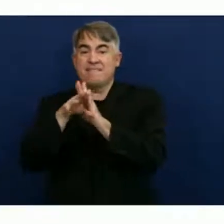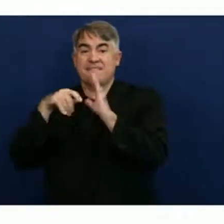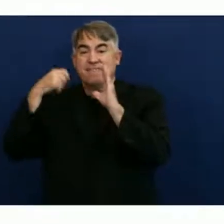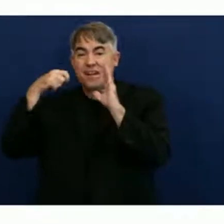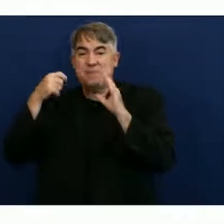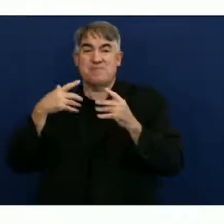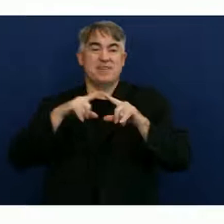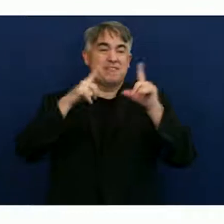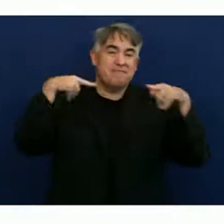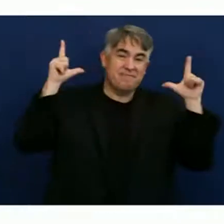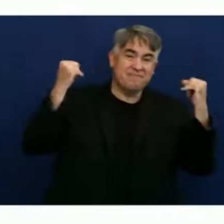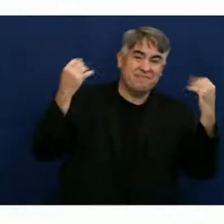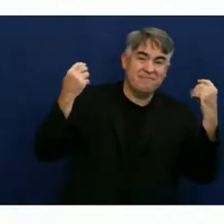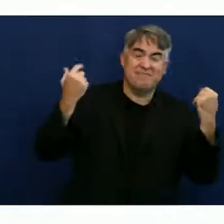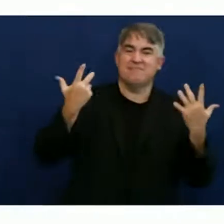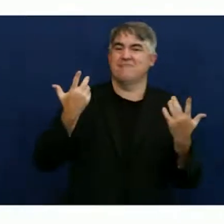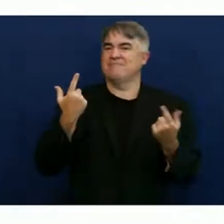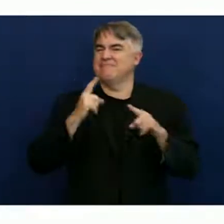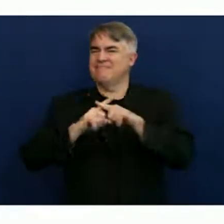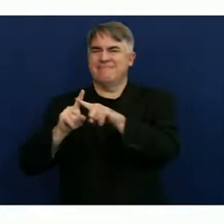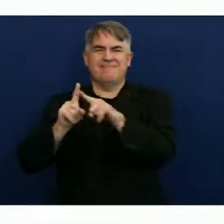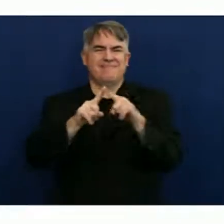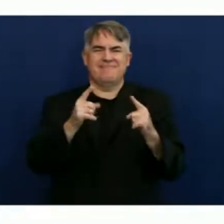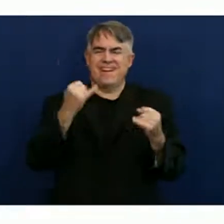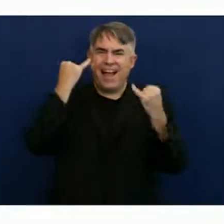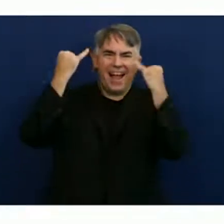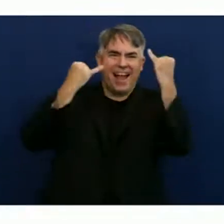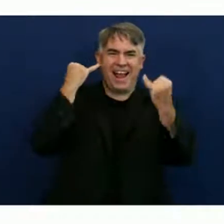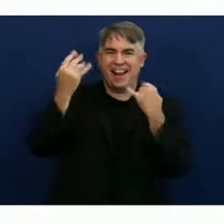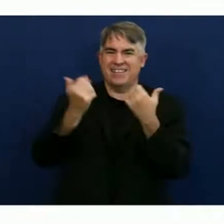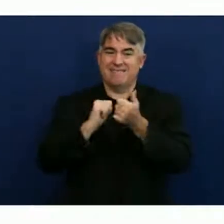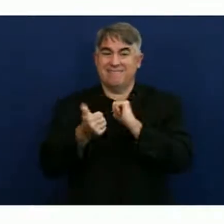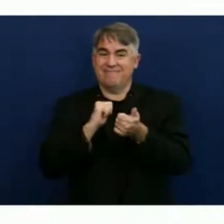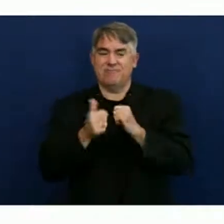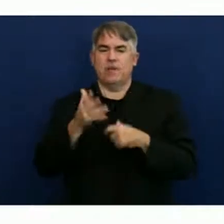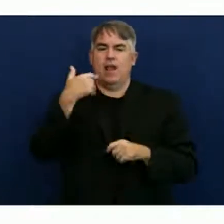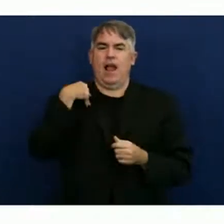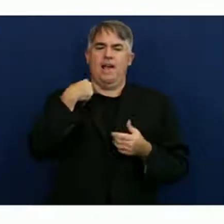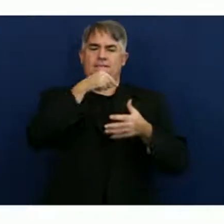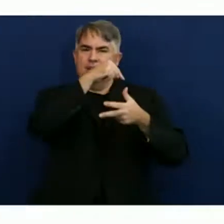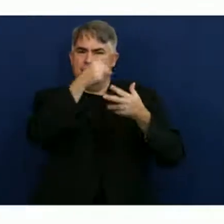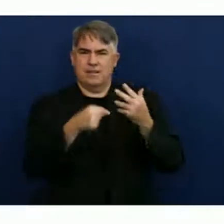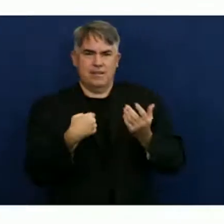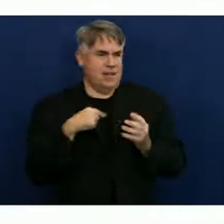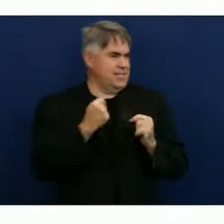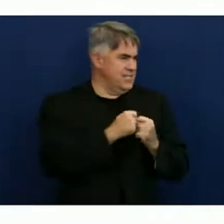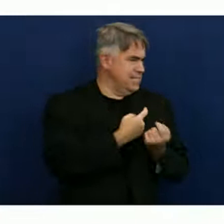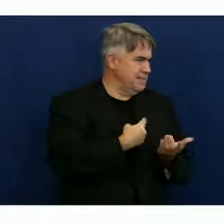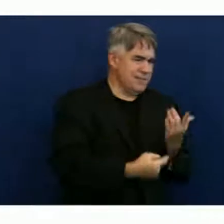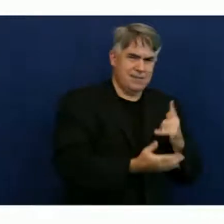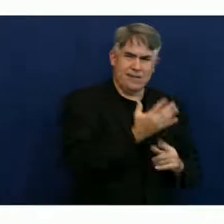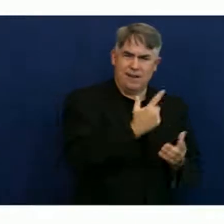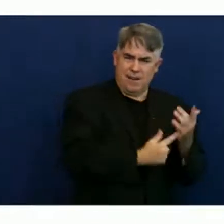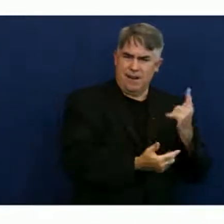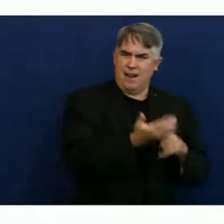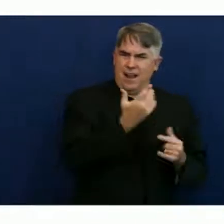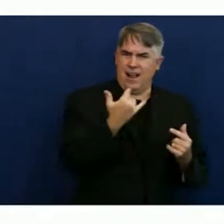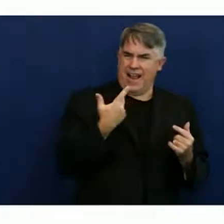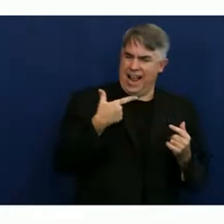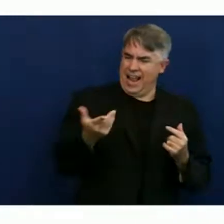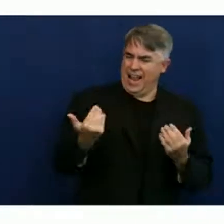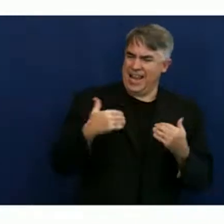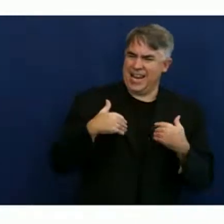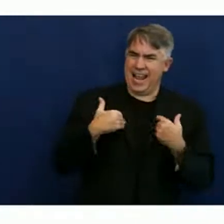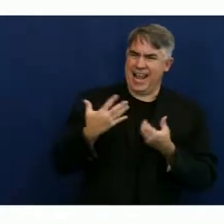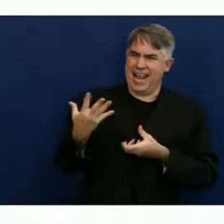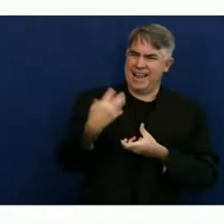creative contest came from conversations our team has had with youth groups throughout San Diego County in terms